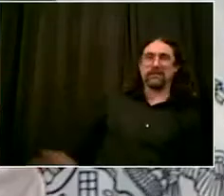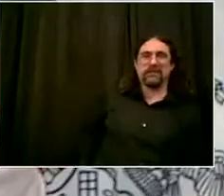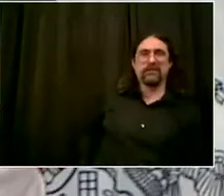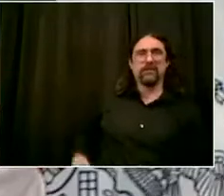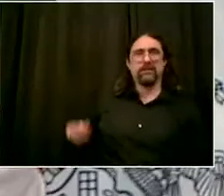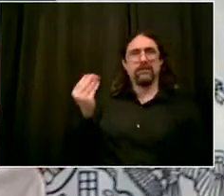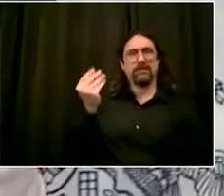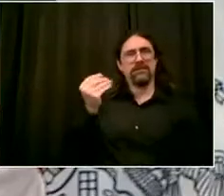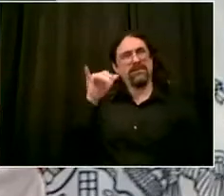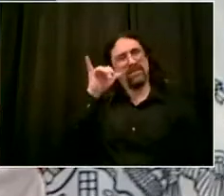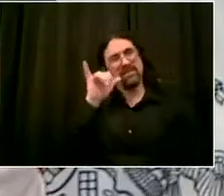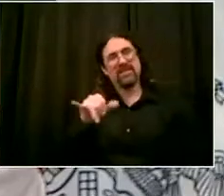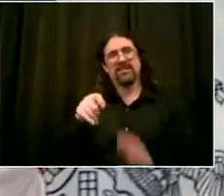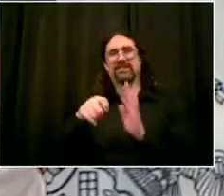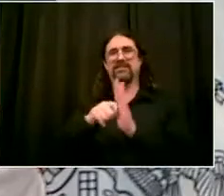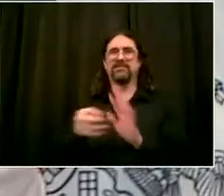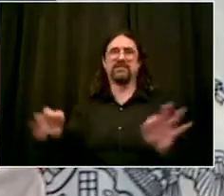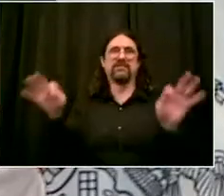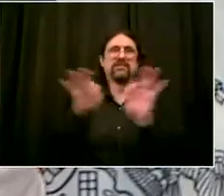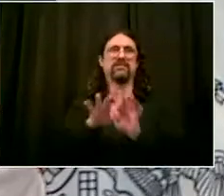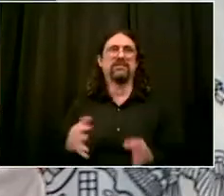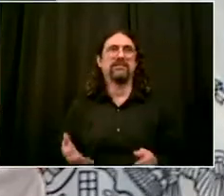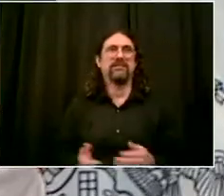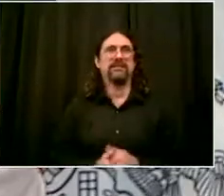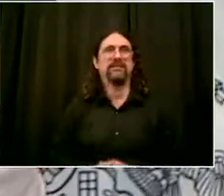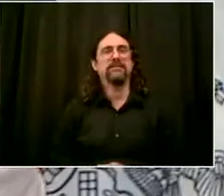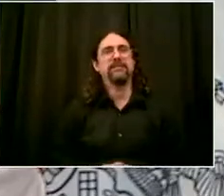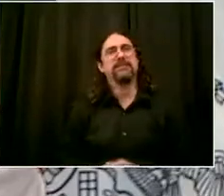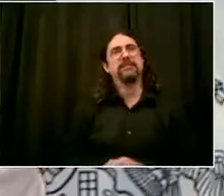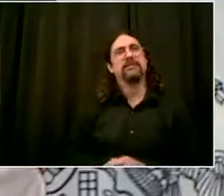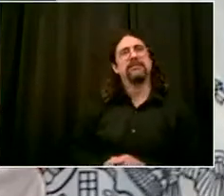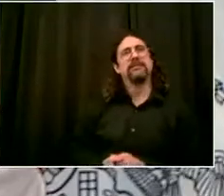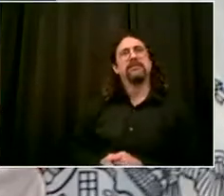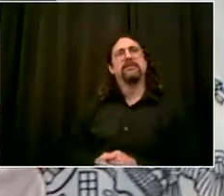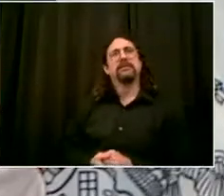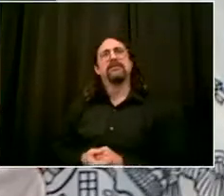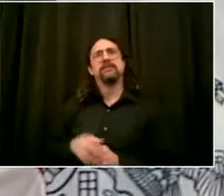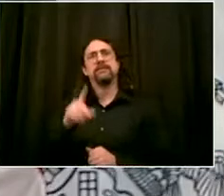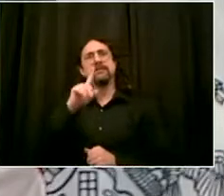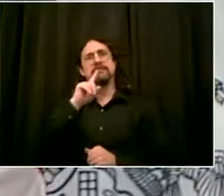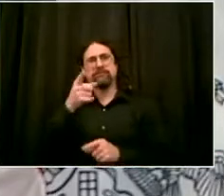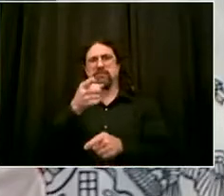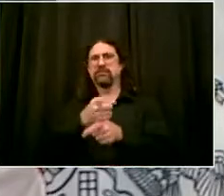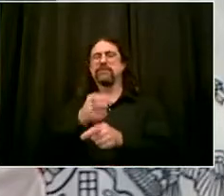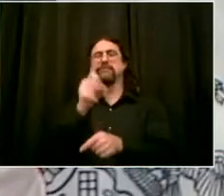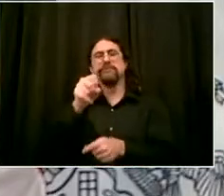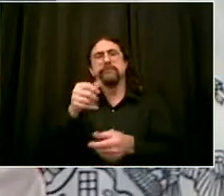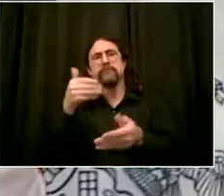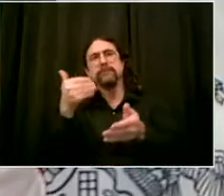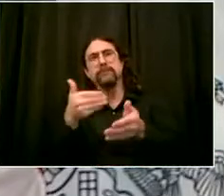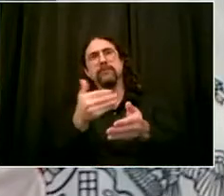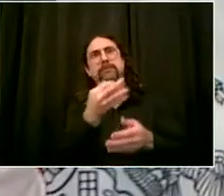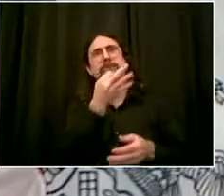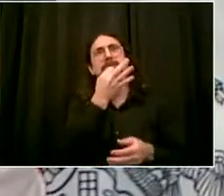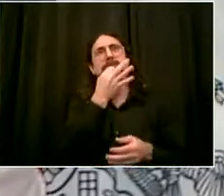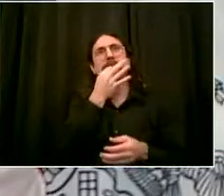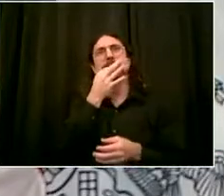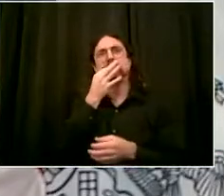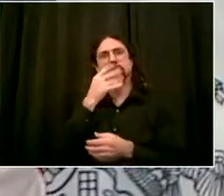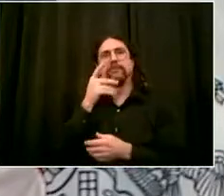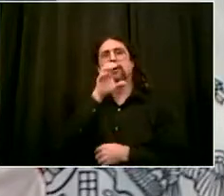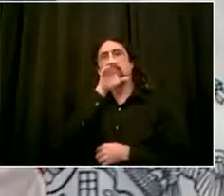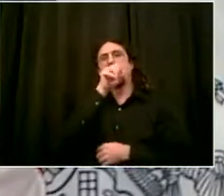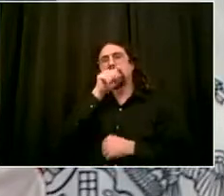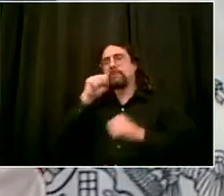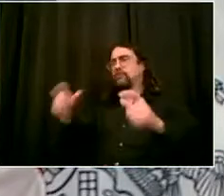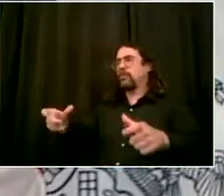know we no one likes to see that they're going to suffer as a result of that but this is this is what we got to do to keep everyone safe and to beat